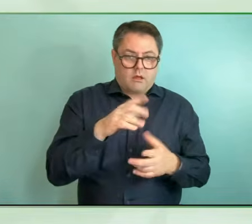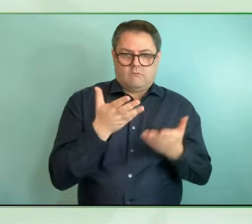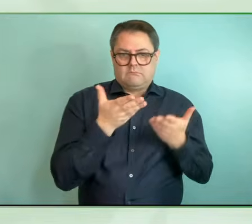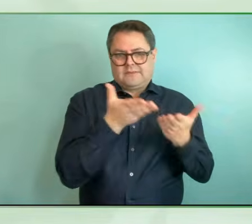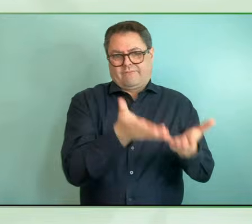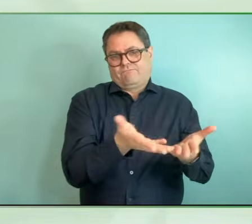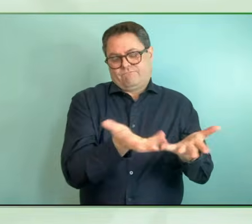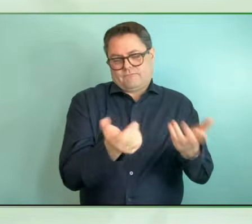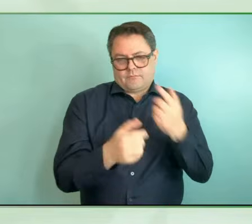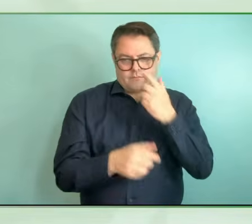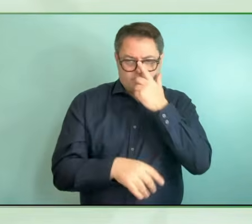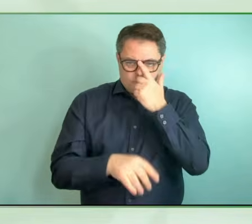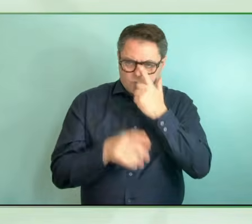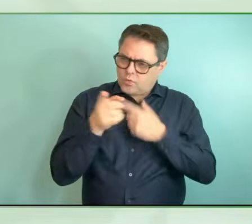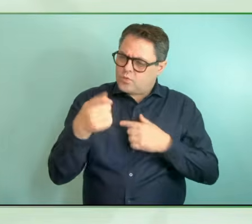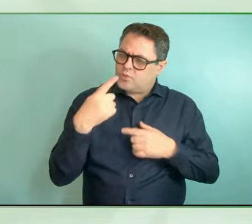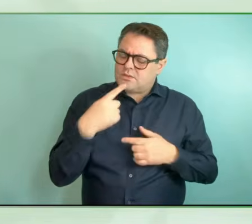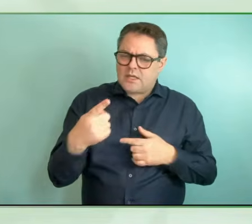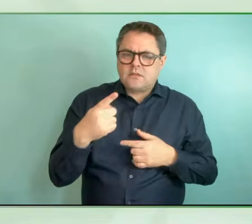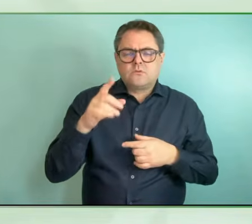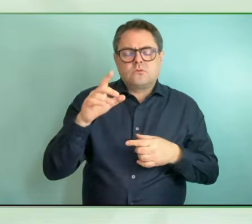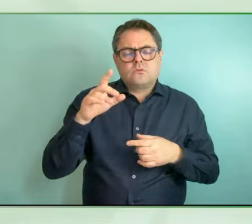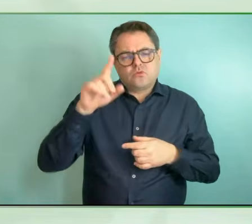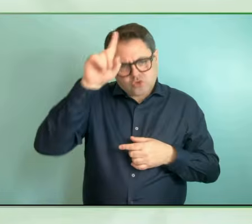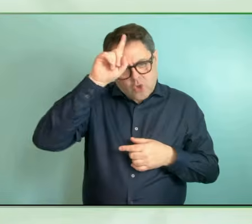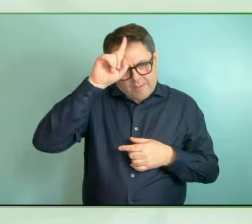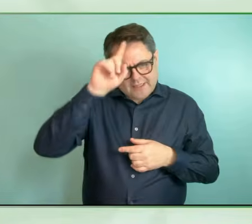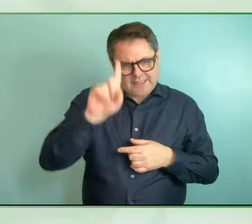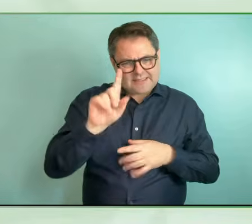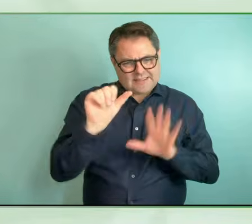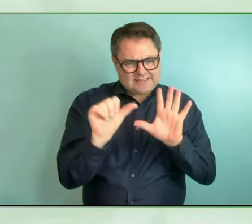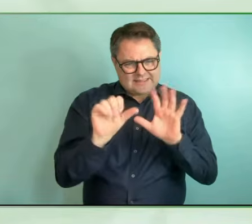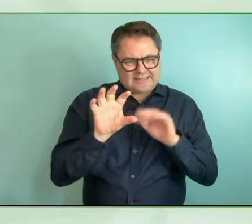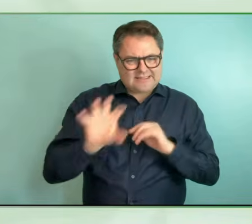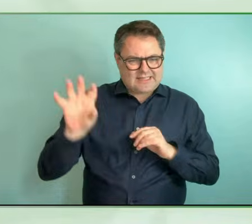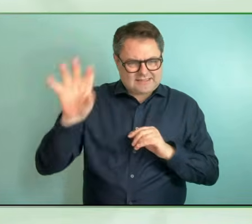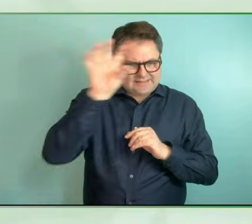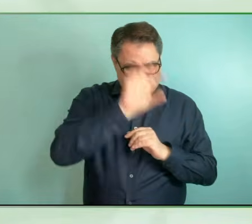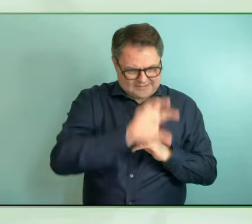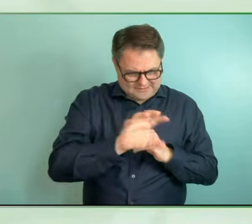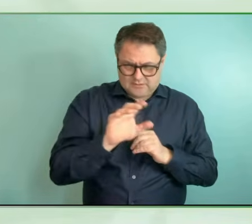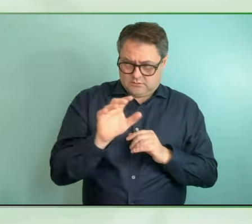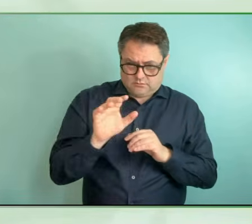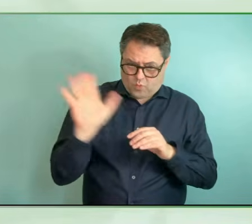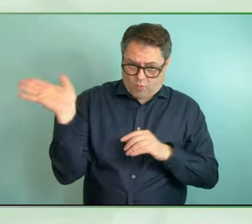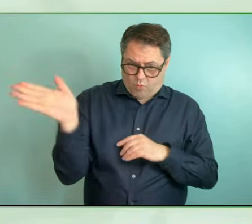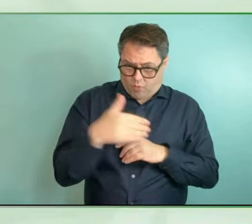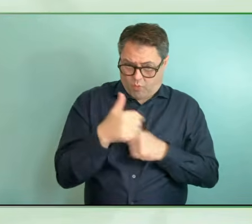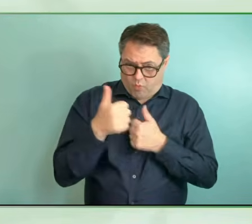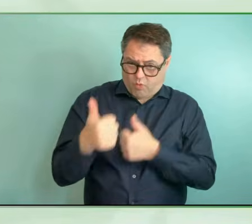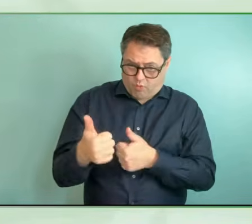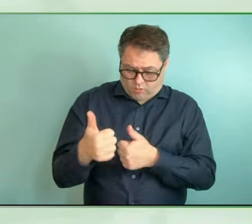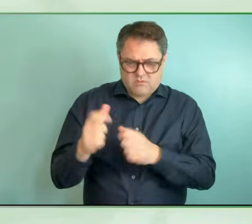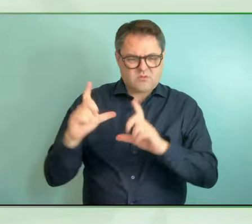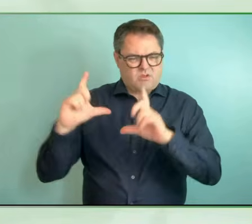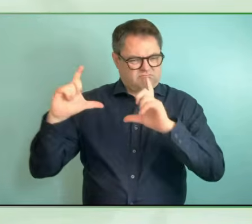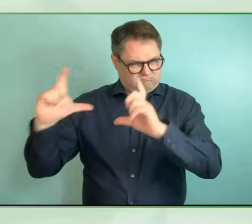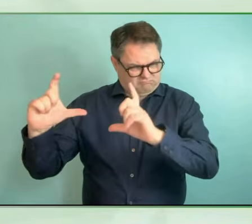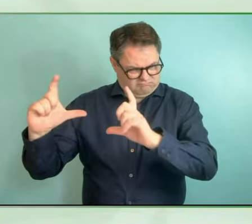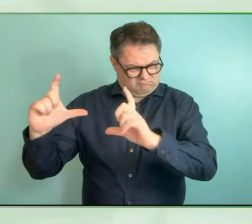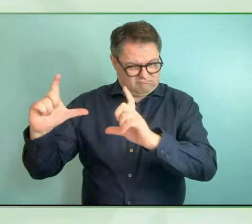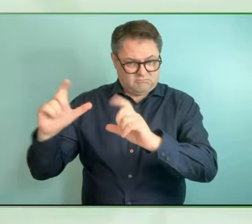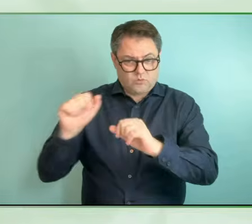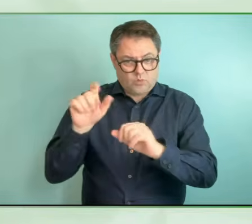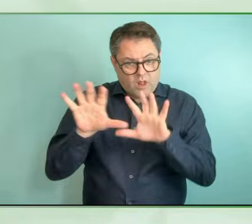states? Of Germany. Of Germany. Far, yes. Yes. And do you do any, or do you plan any international expansion,